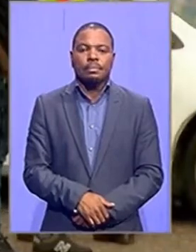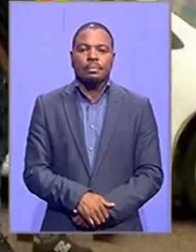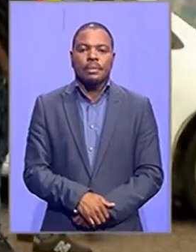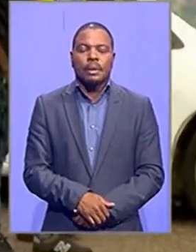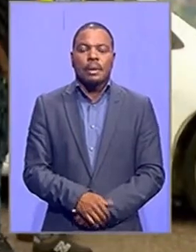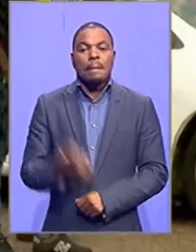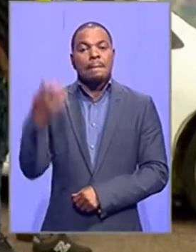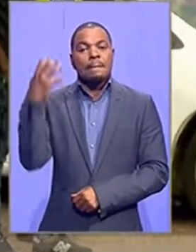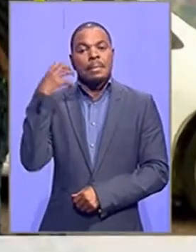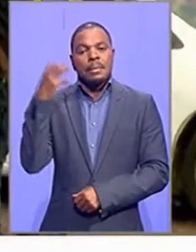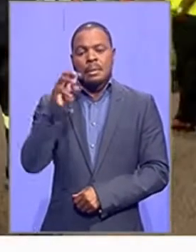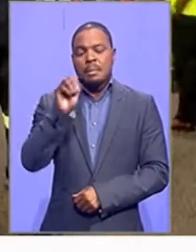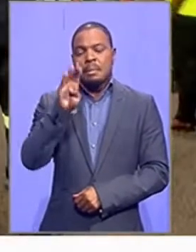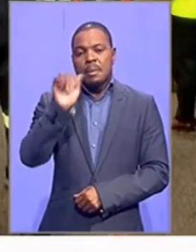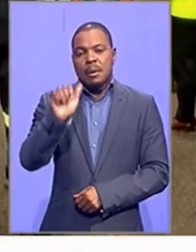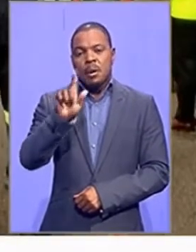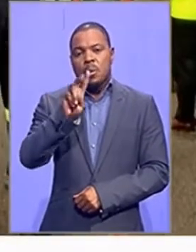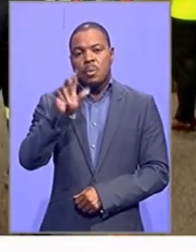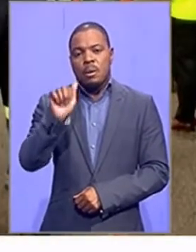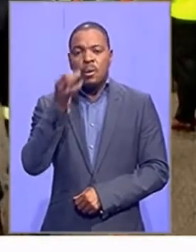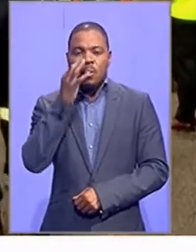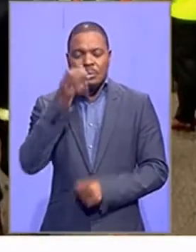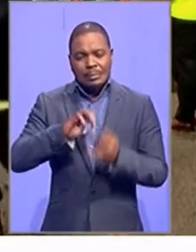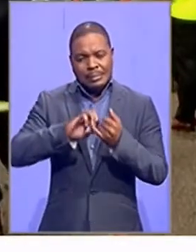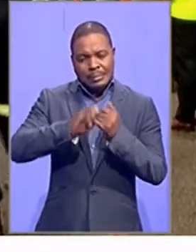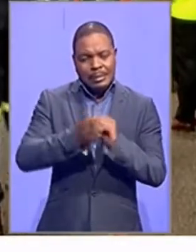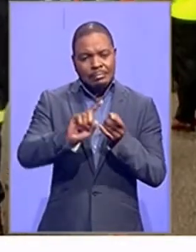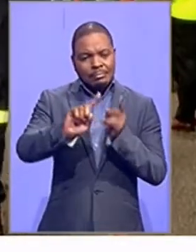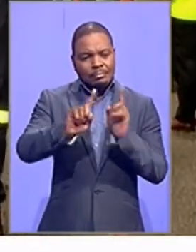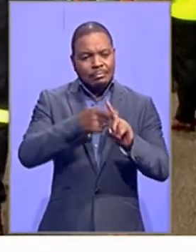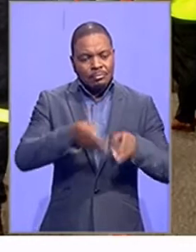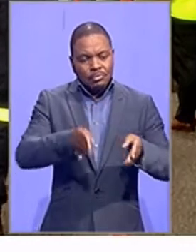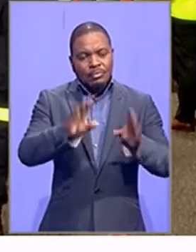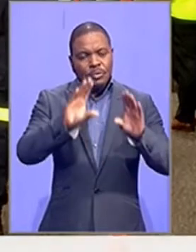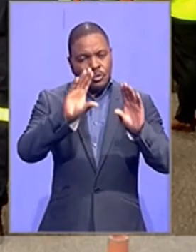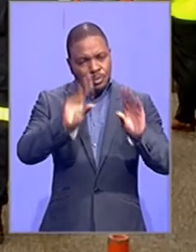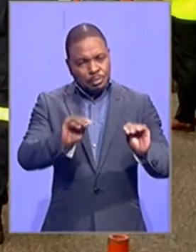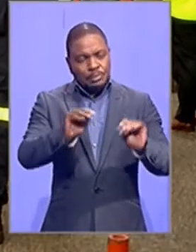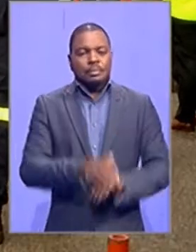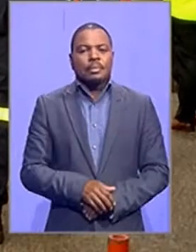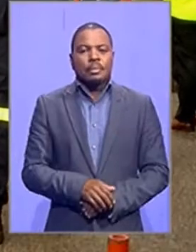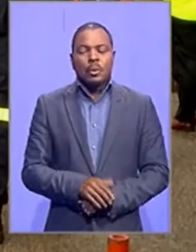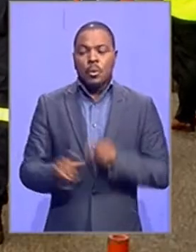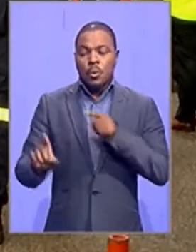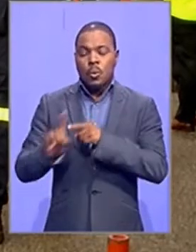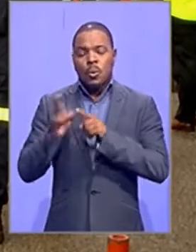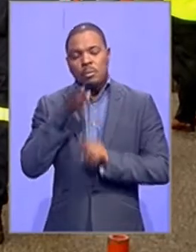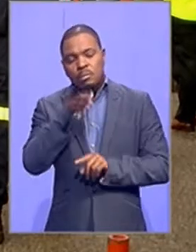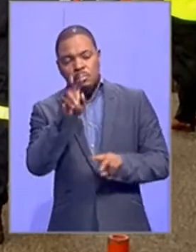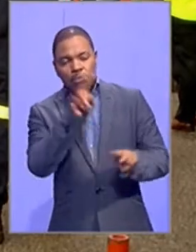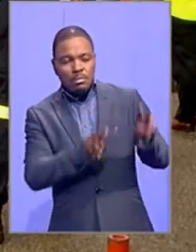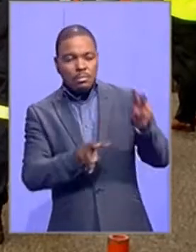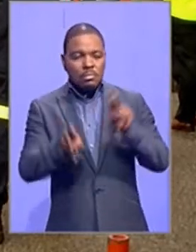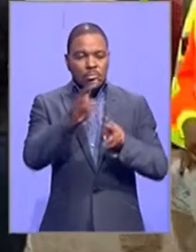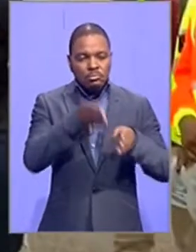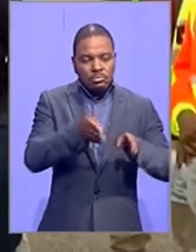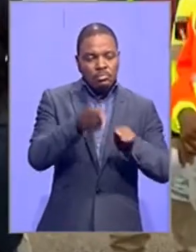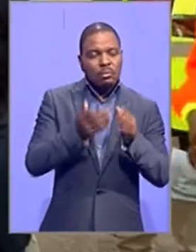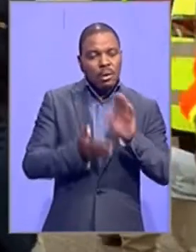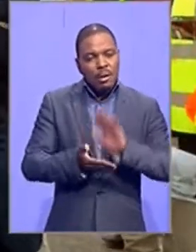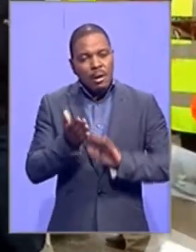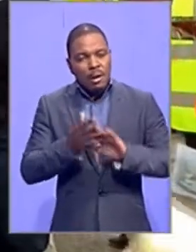Tona Mbalula a re ba leka ka natla go fokotsa dintsho tsa mo ditseleng. Mbalula o ntse a beile leitlho selo sa pharakano le go tlhagelela